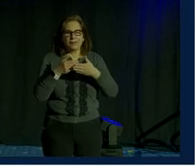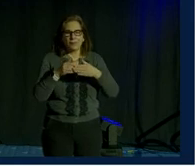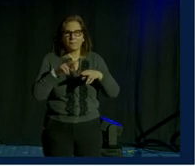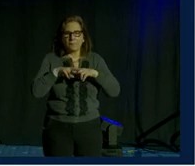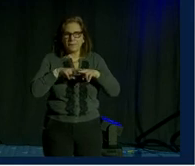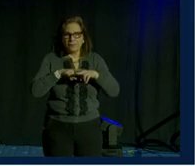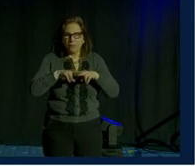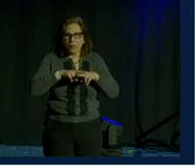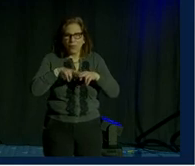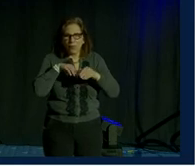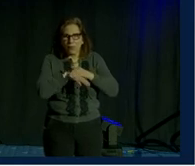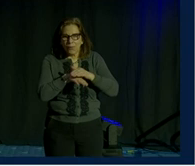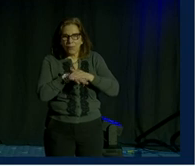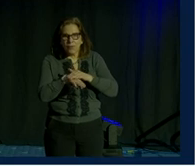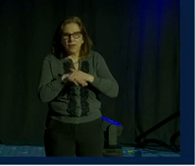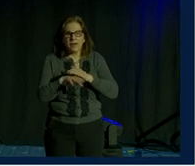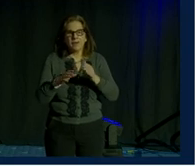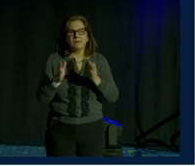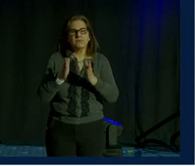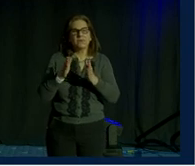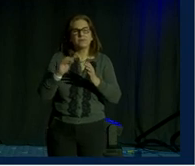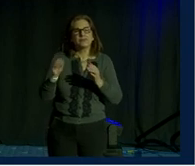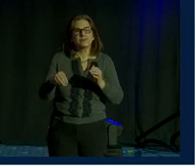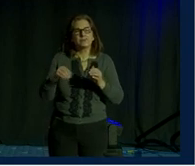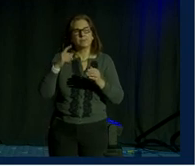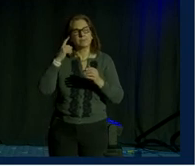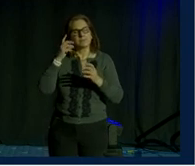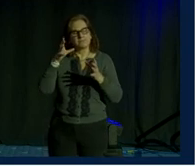households. In addition, the mayor